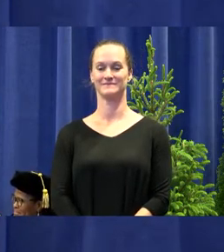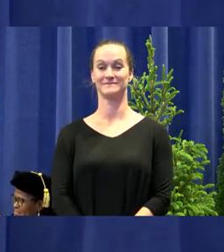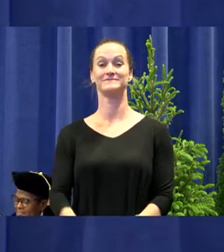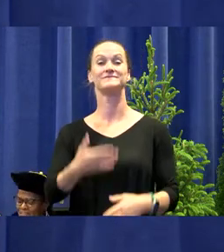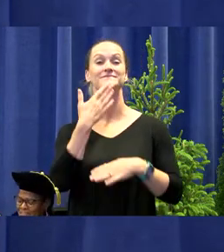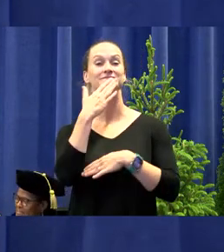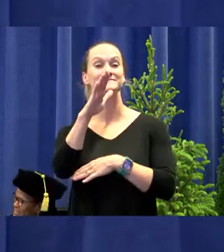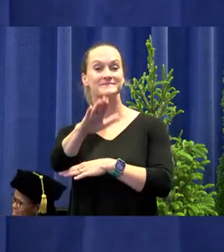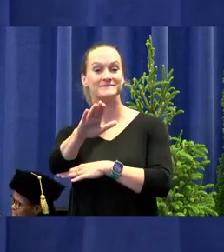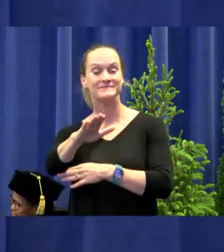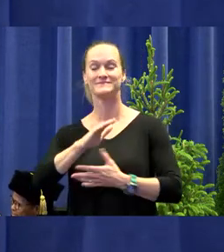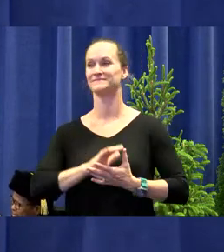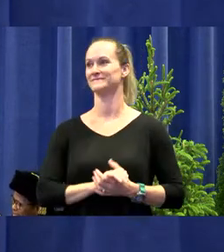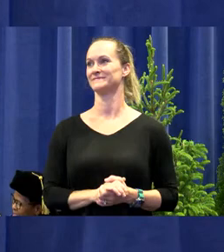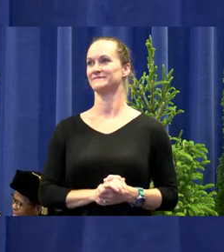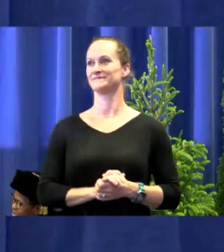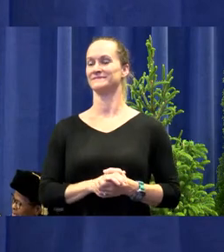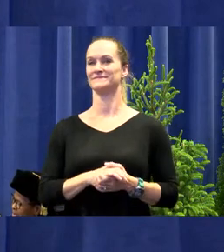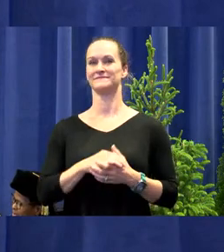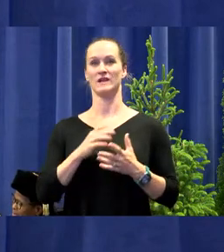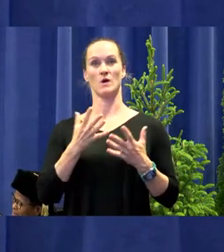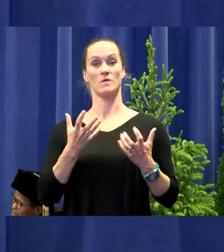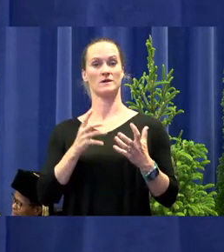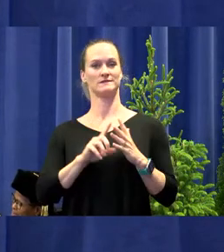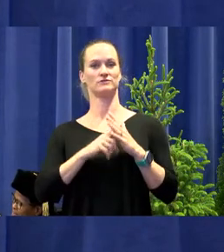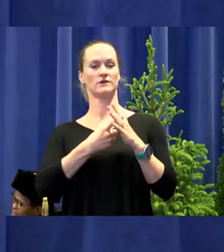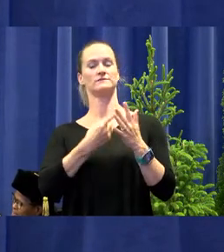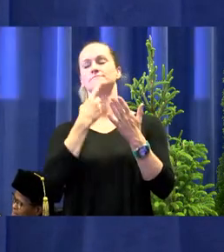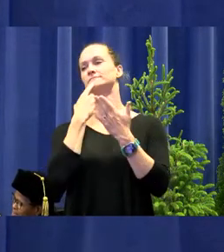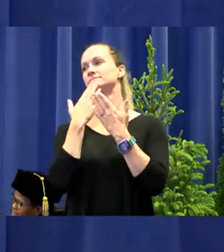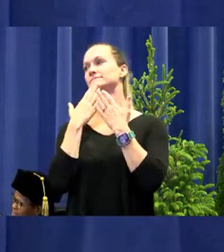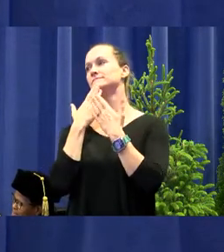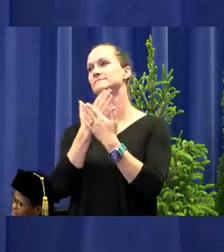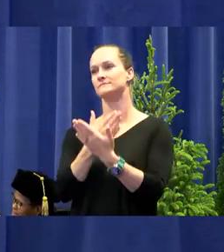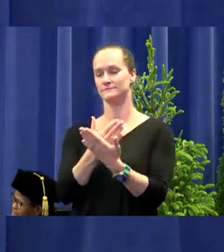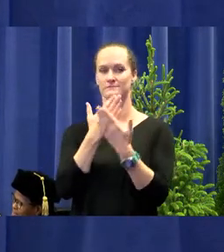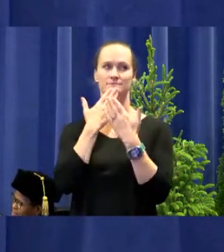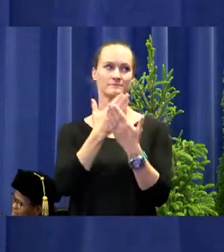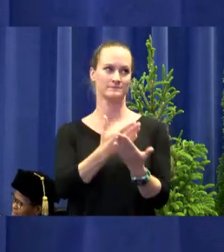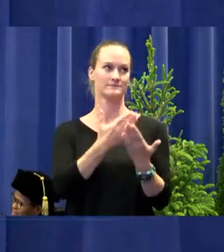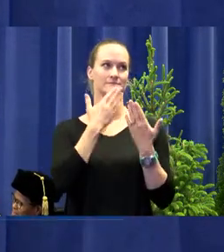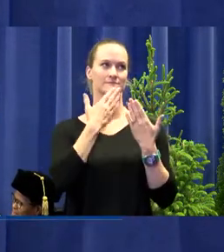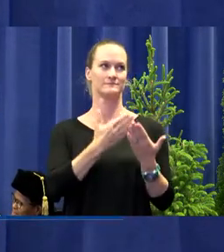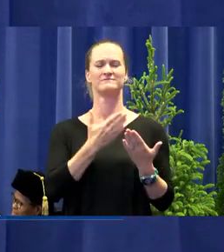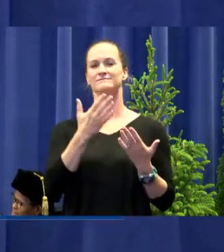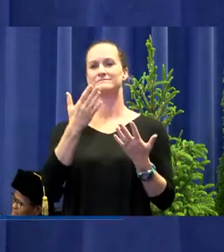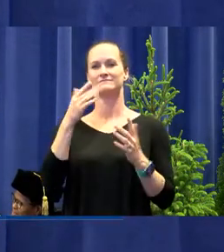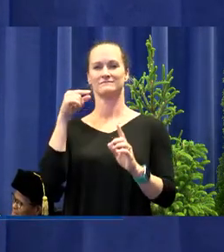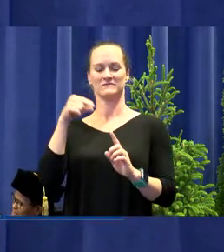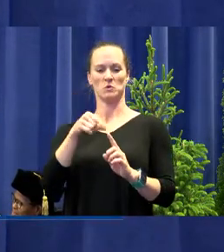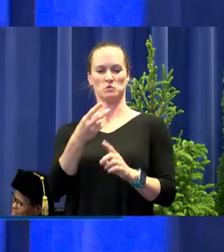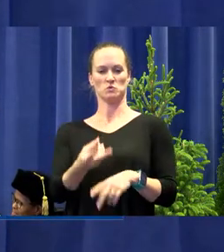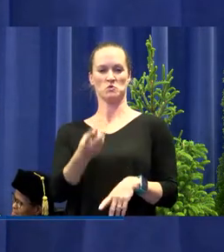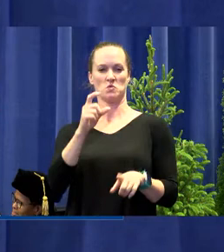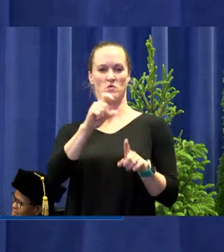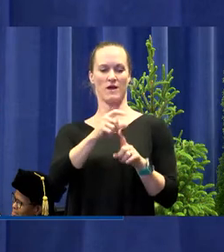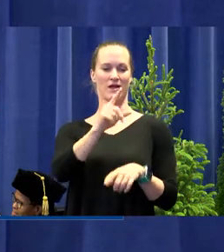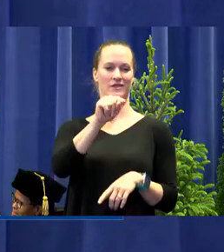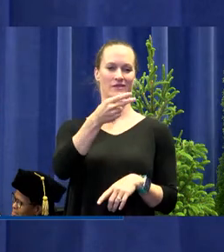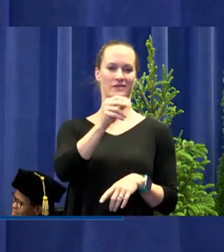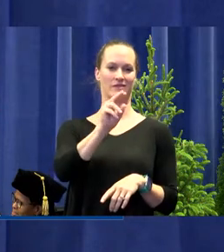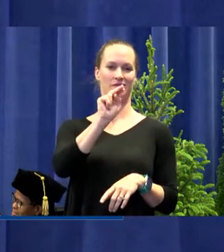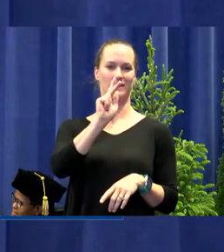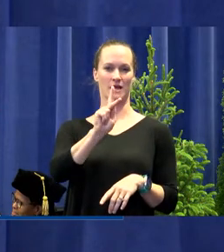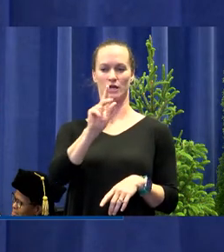Good afternoon. I would like to start off by saying thank you. Even though those two words do not feel like they hold